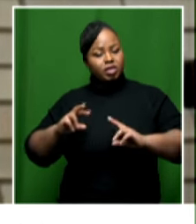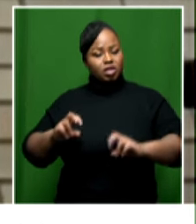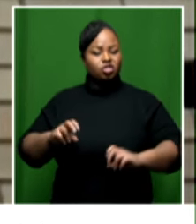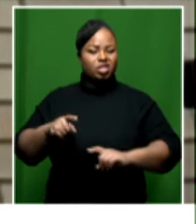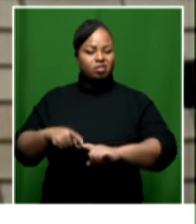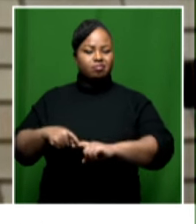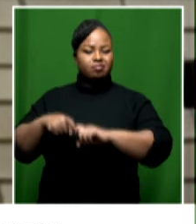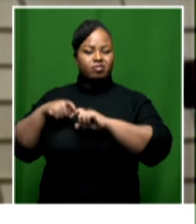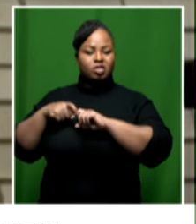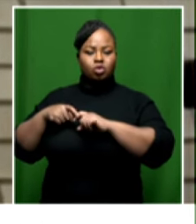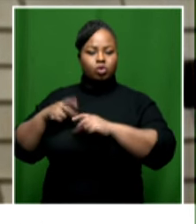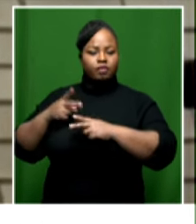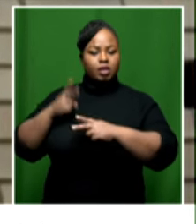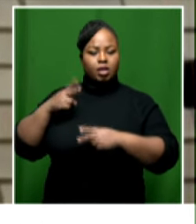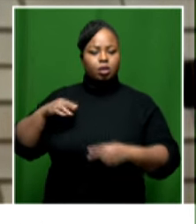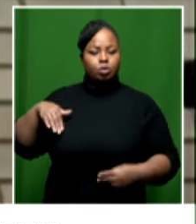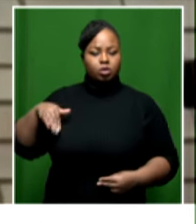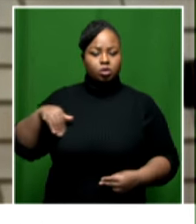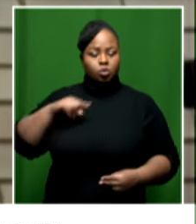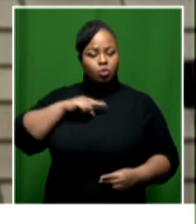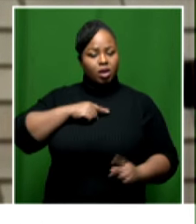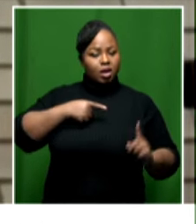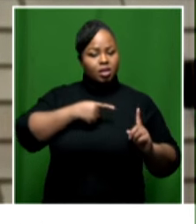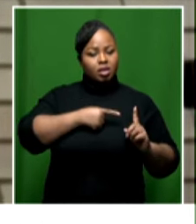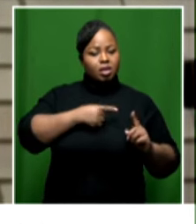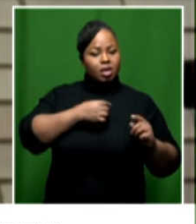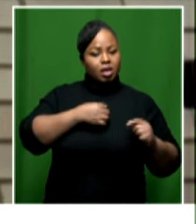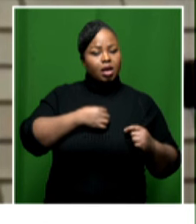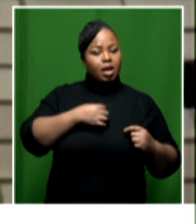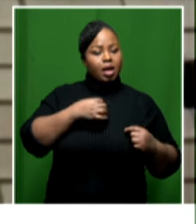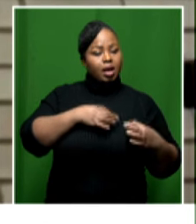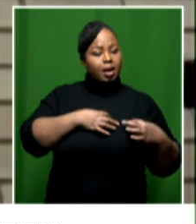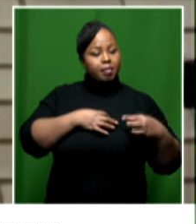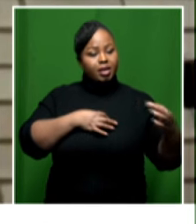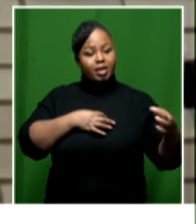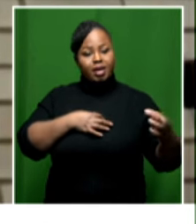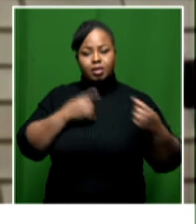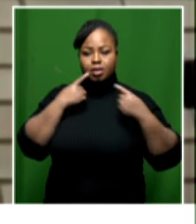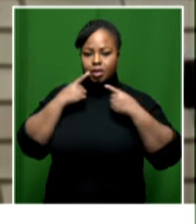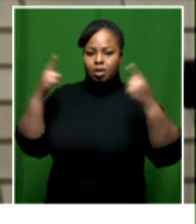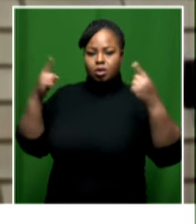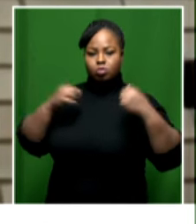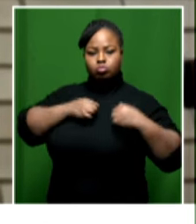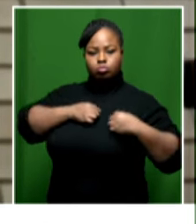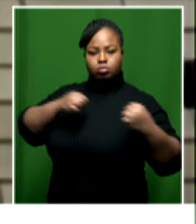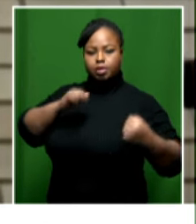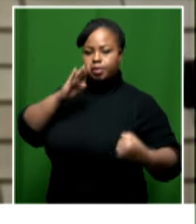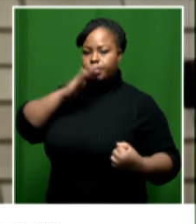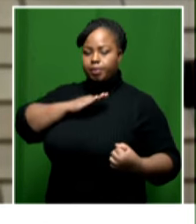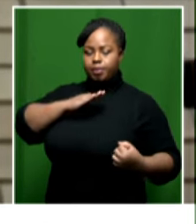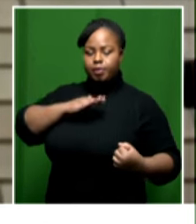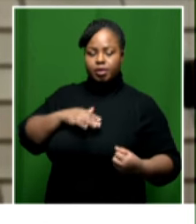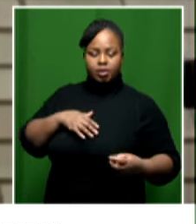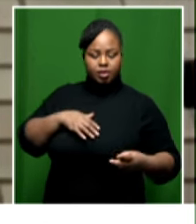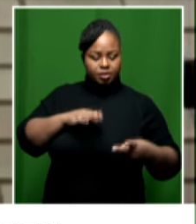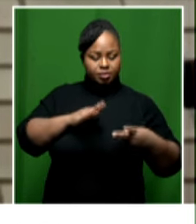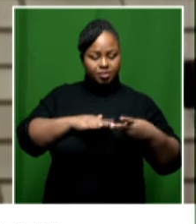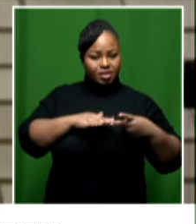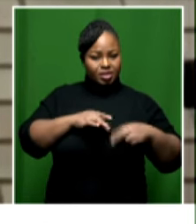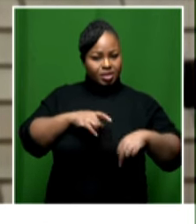applicant allegedly failed to make a full disclosure, and B, the timing and status of